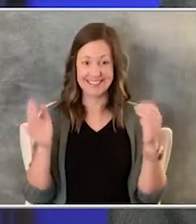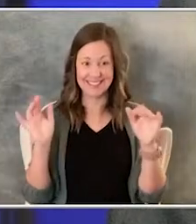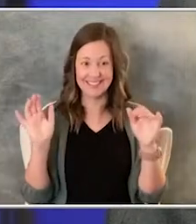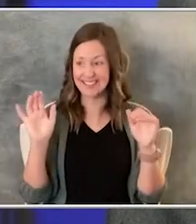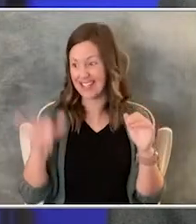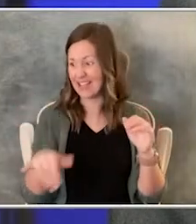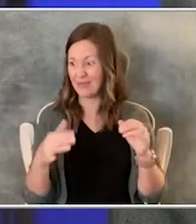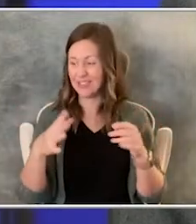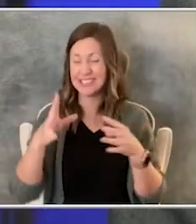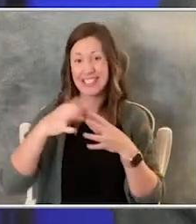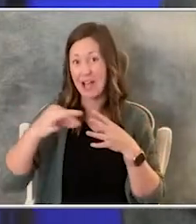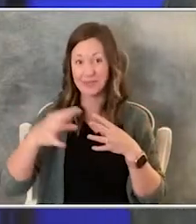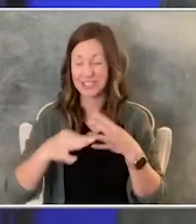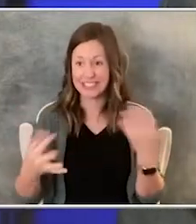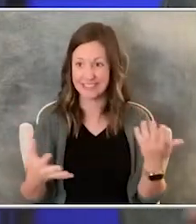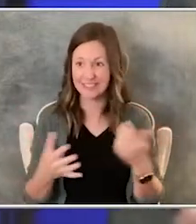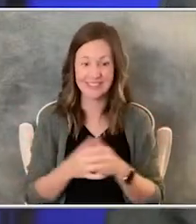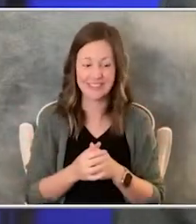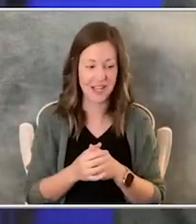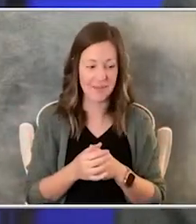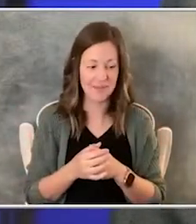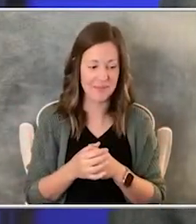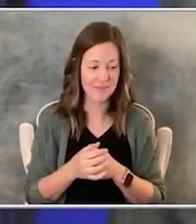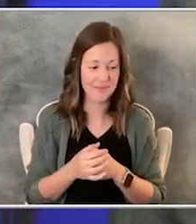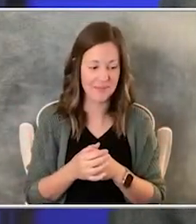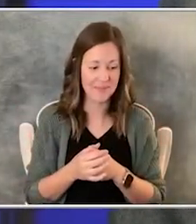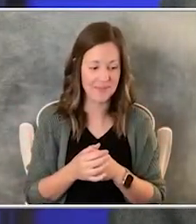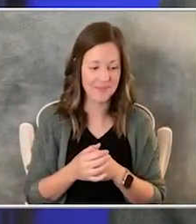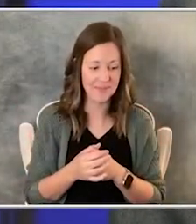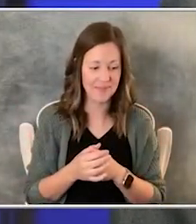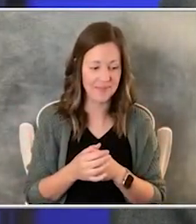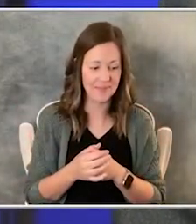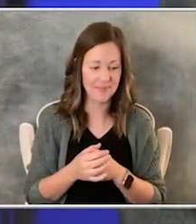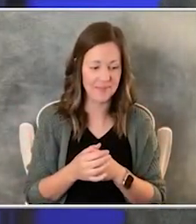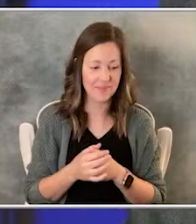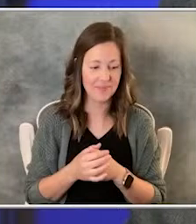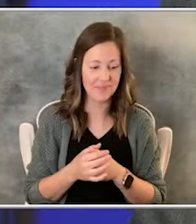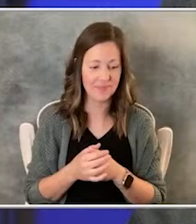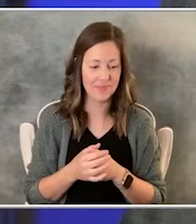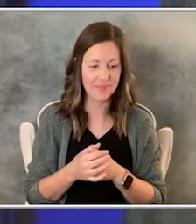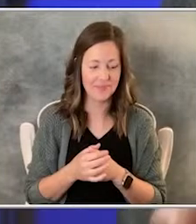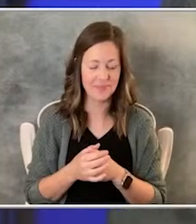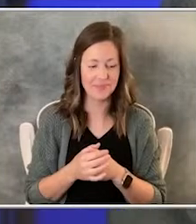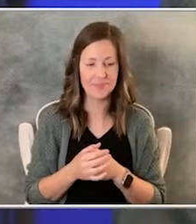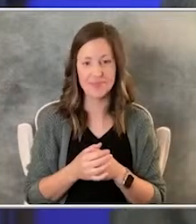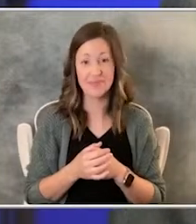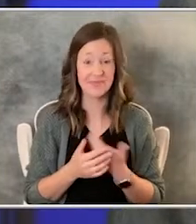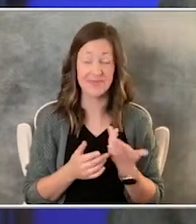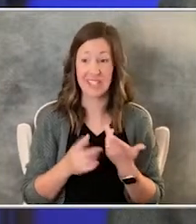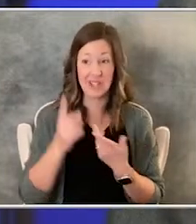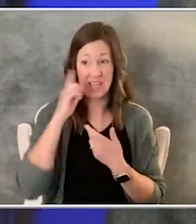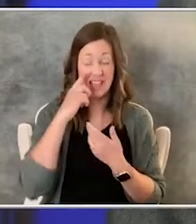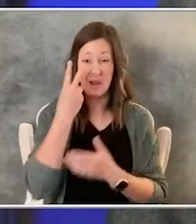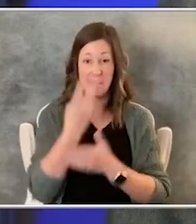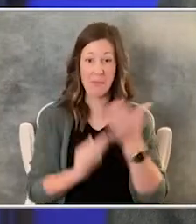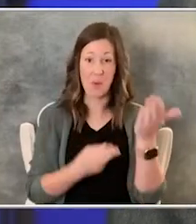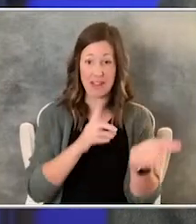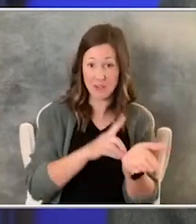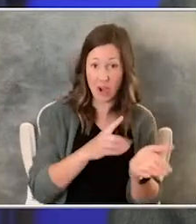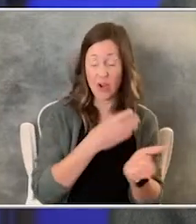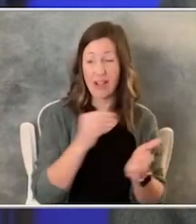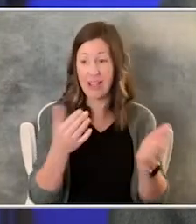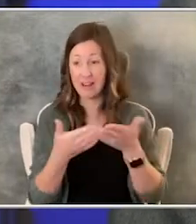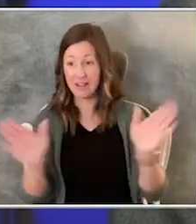overwhelming. You just had an anniversary, by the way. You wanted us to correct that. Yeah, 48. so we're 48, and we just went to our 50th high